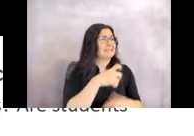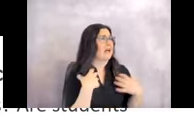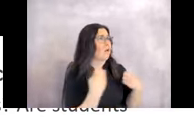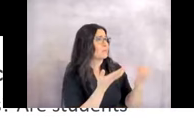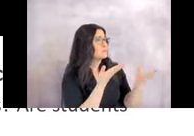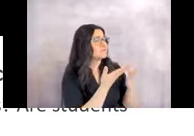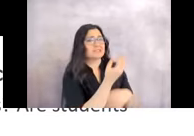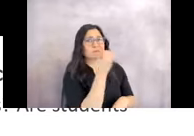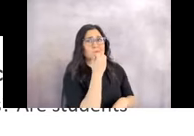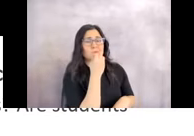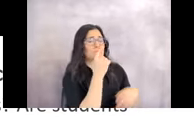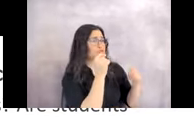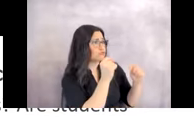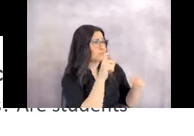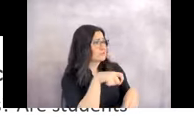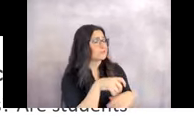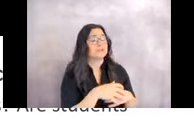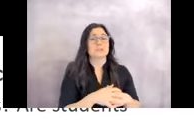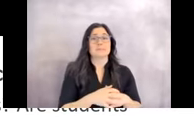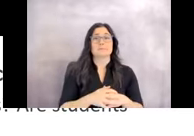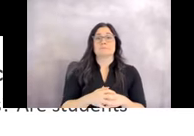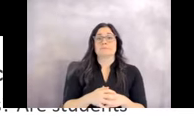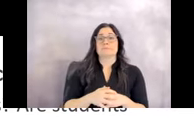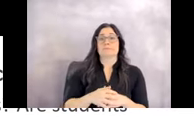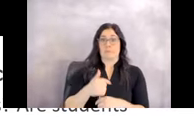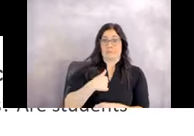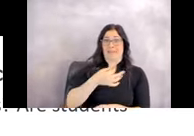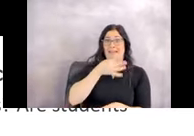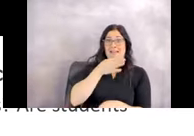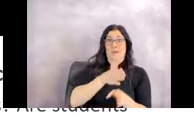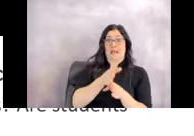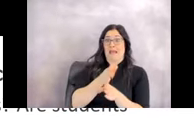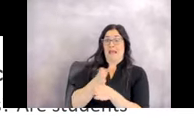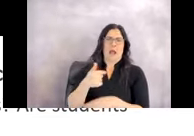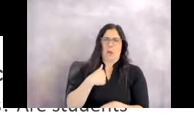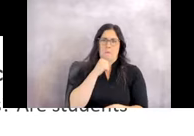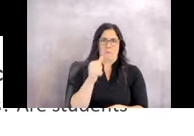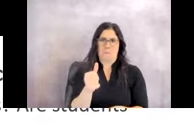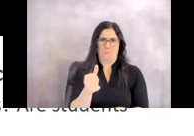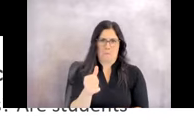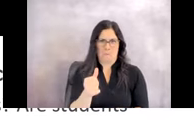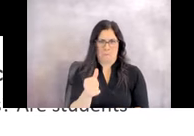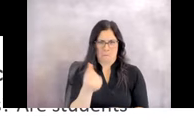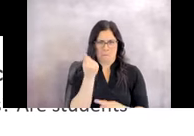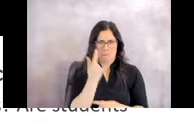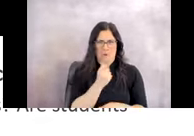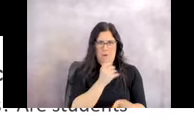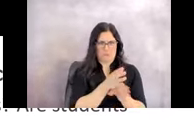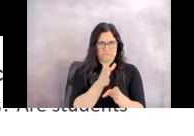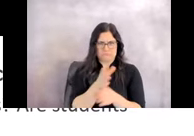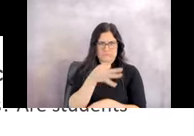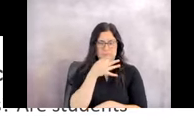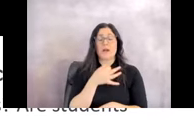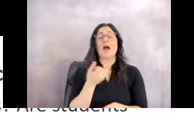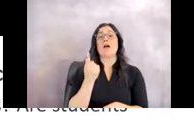food or tutoring, I'm not the expert in a lot of those areas, in none of those areas. But we have some